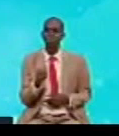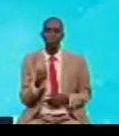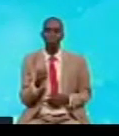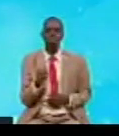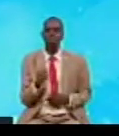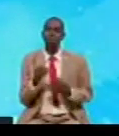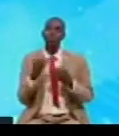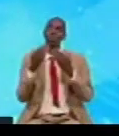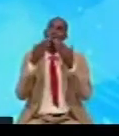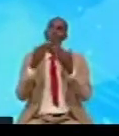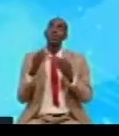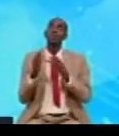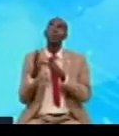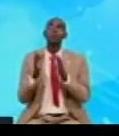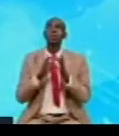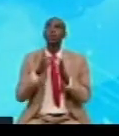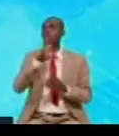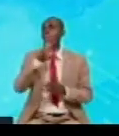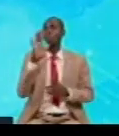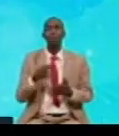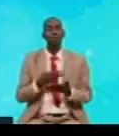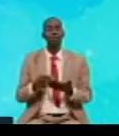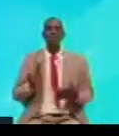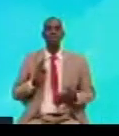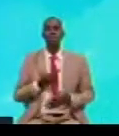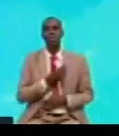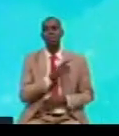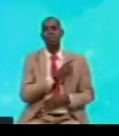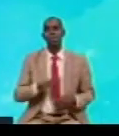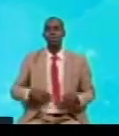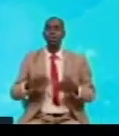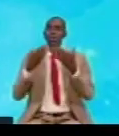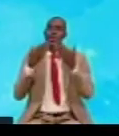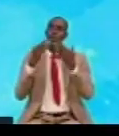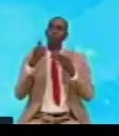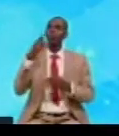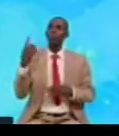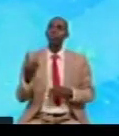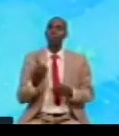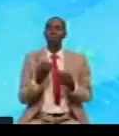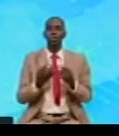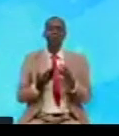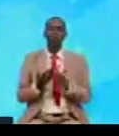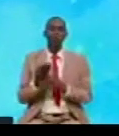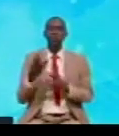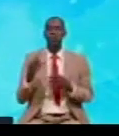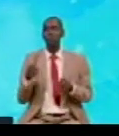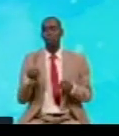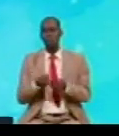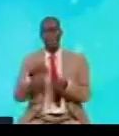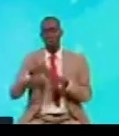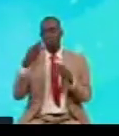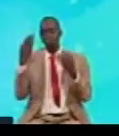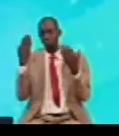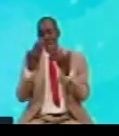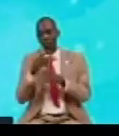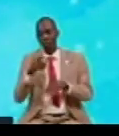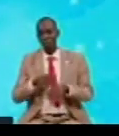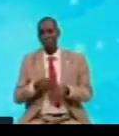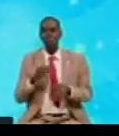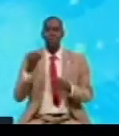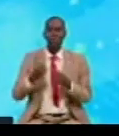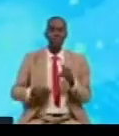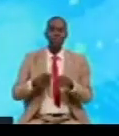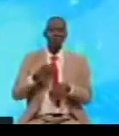you, Jesus, that you never fail us, Lord. Thank you that you always come through, even if it's the midnight hour, the last moment you come through, Lord.